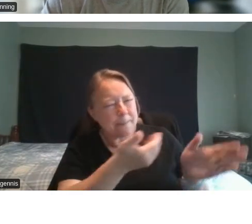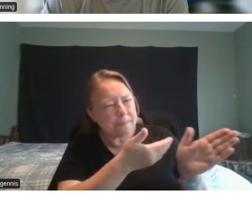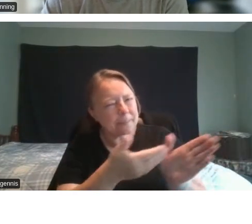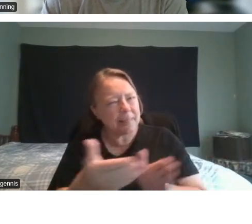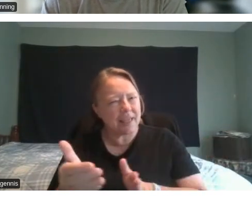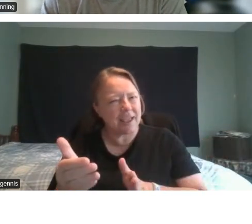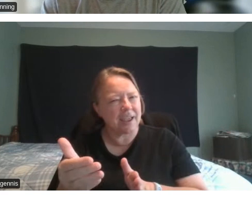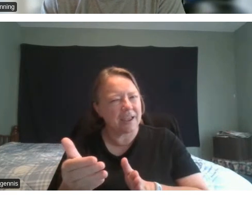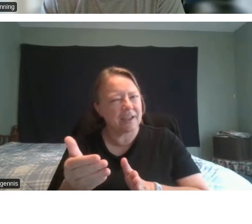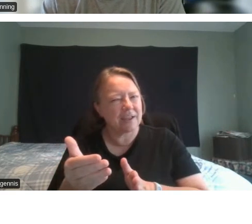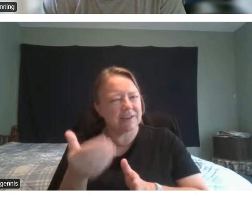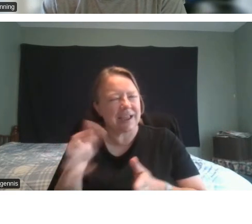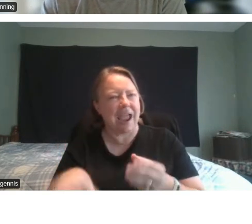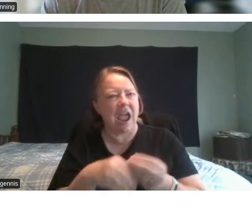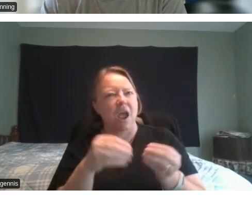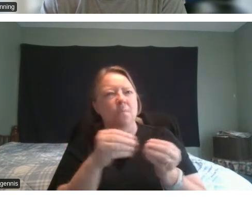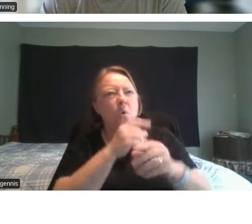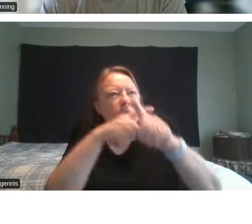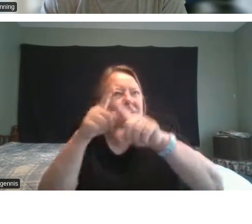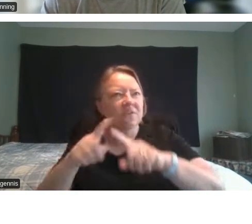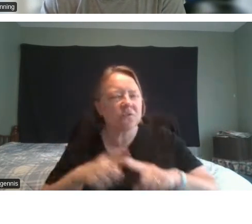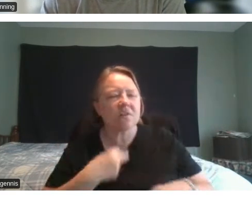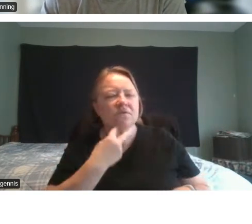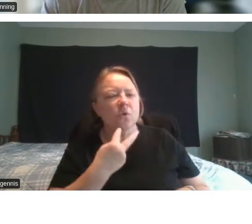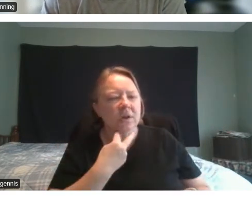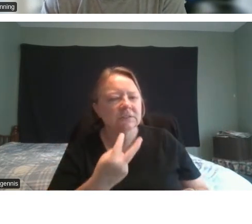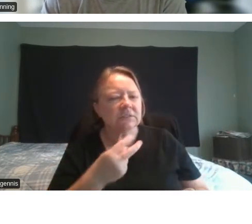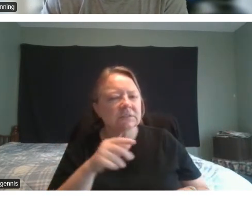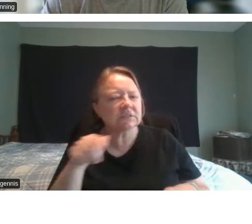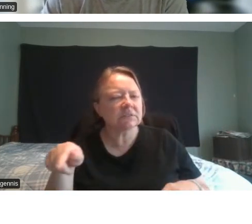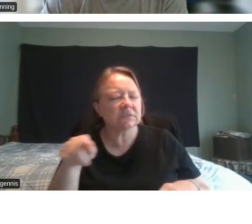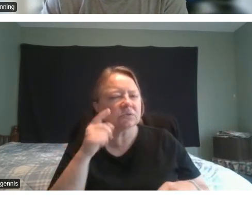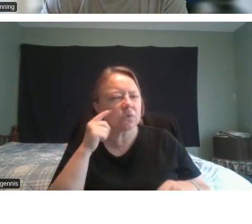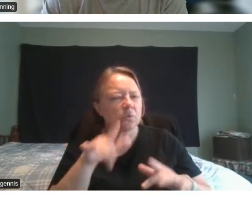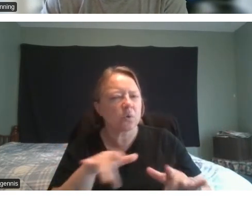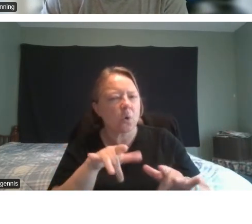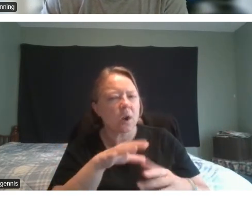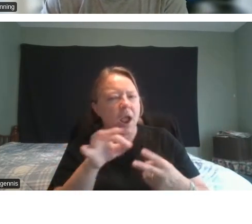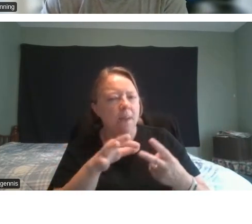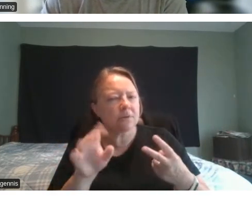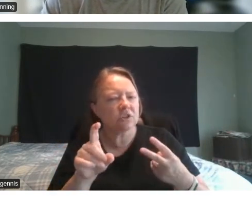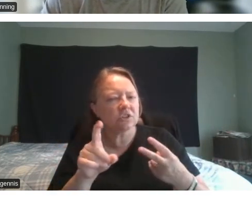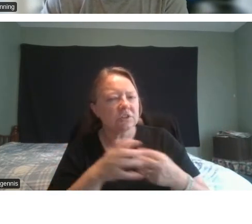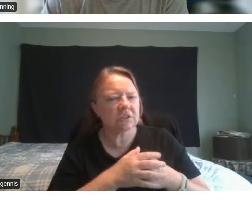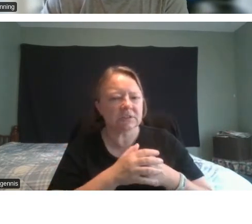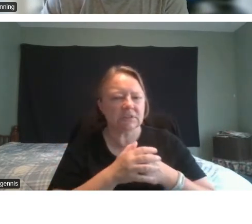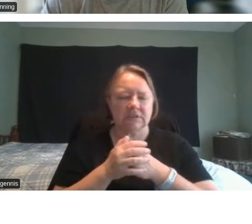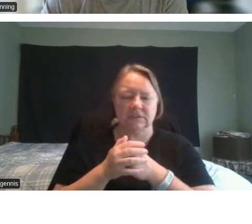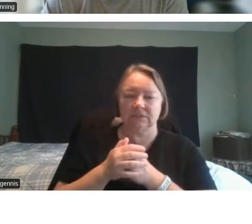add more voice and recording options?